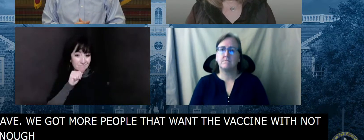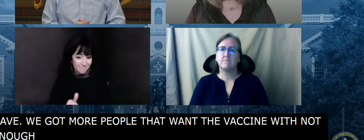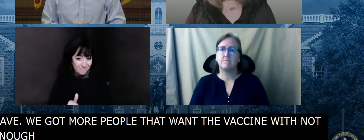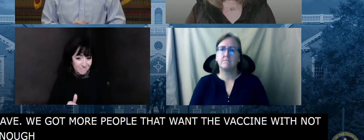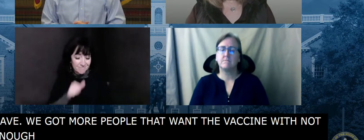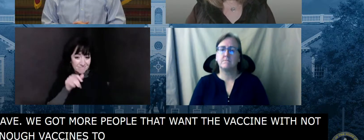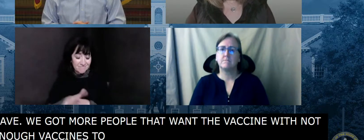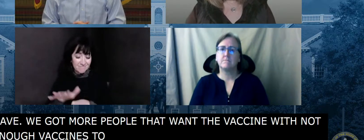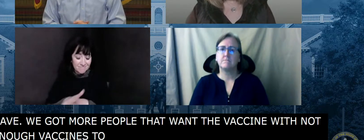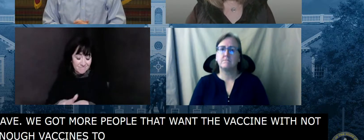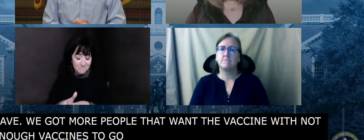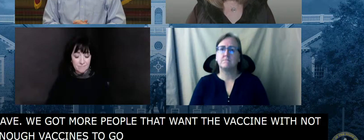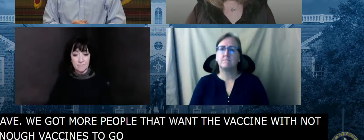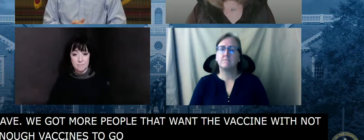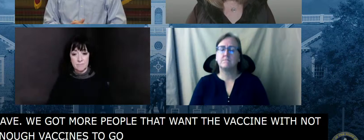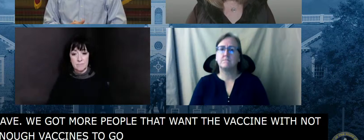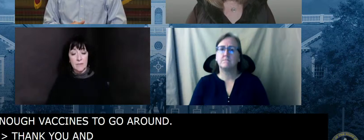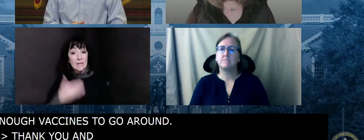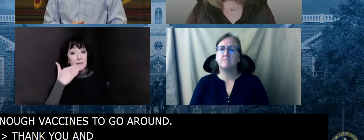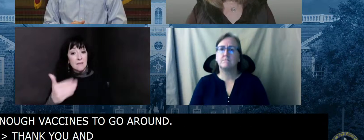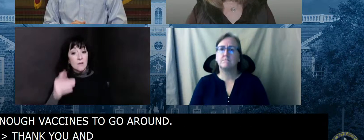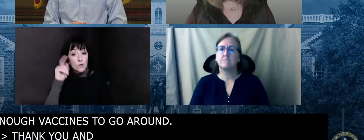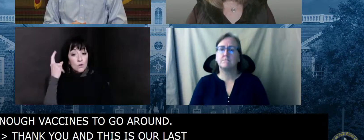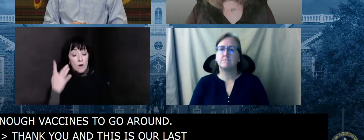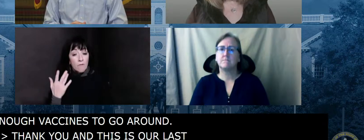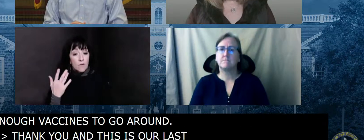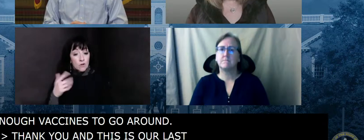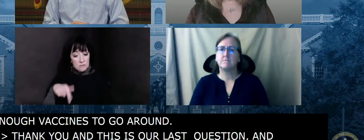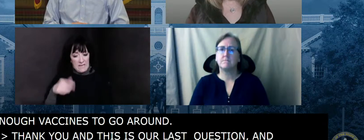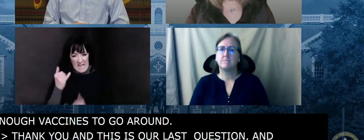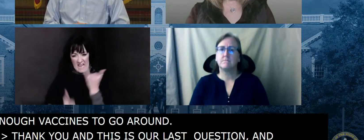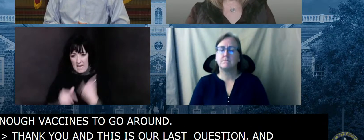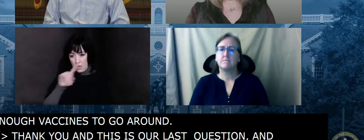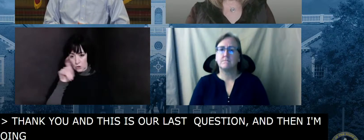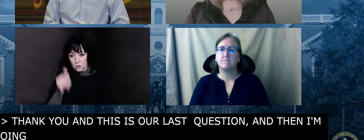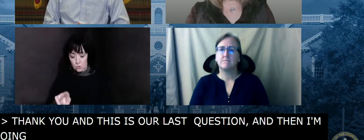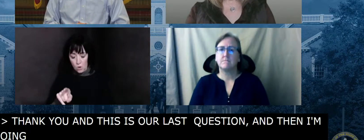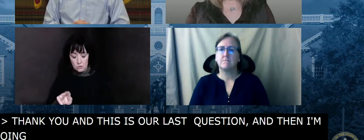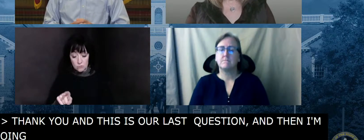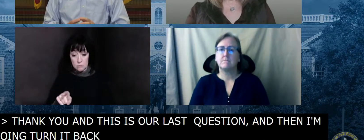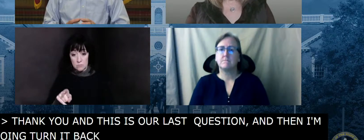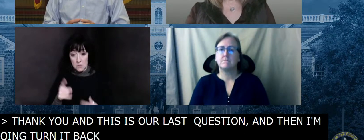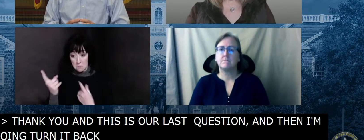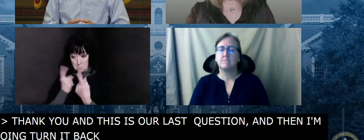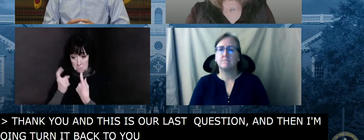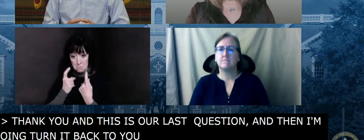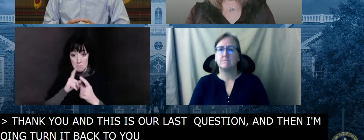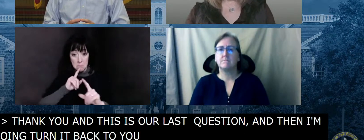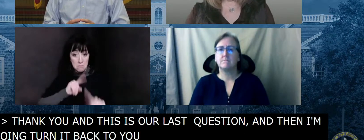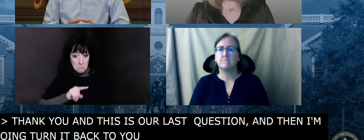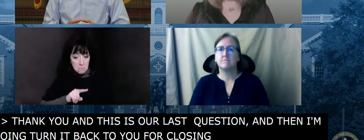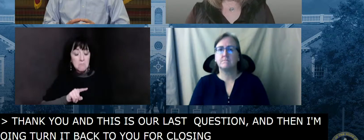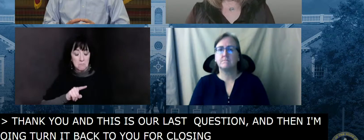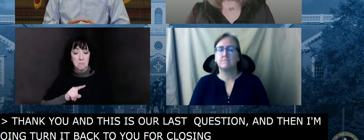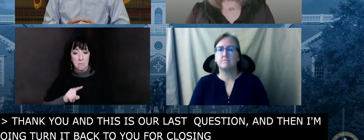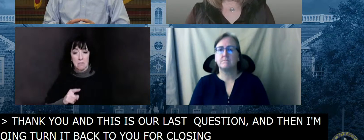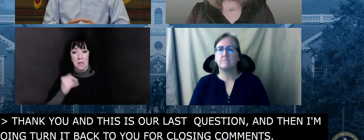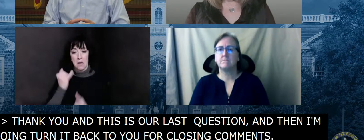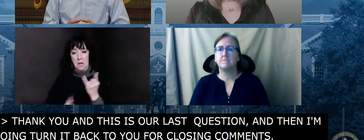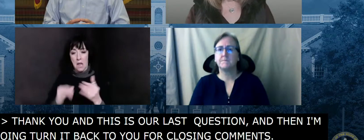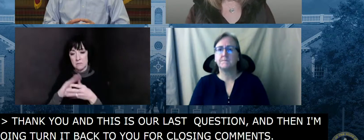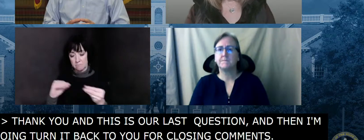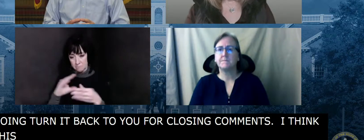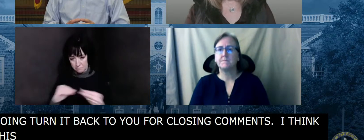Thank you, Governor. And this is our last question, and then I'm going to turn it back over to you for closing comments. But I think this is a good last question from Paul for Dr.